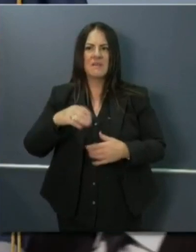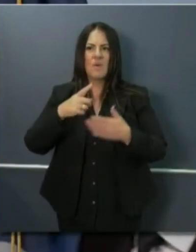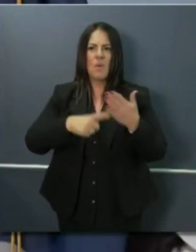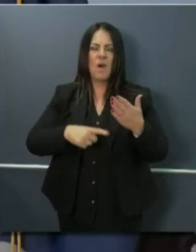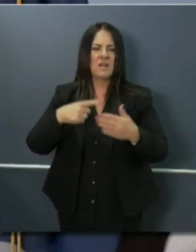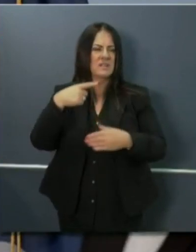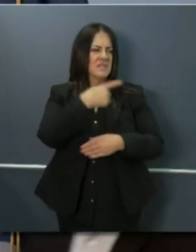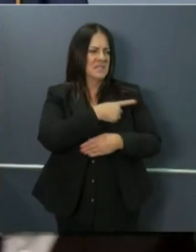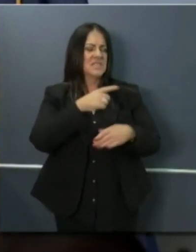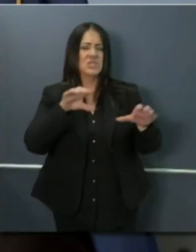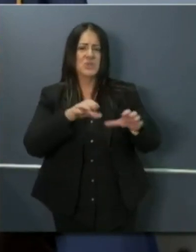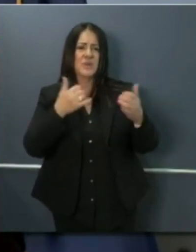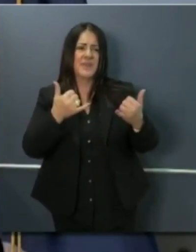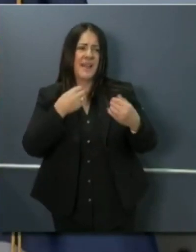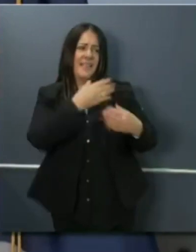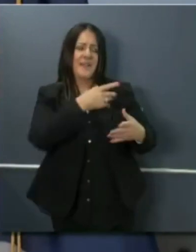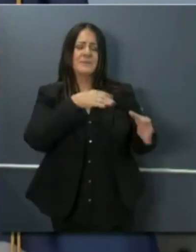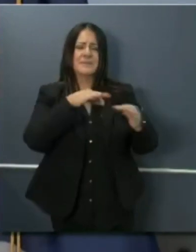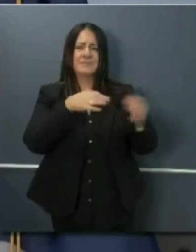Galley is doing.